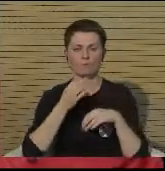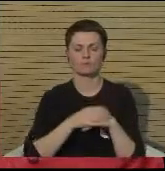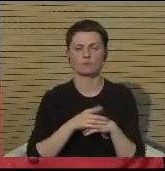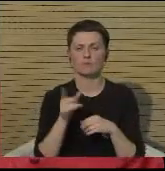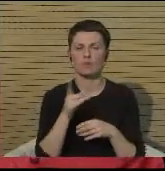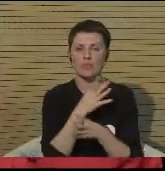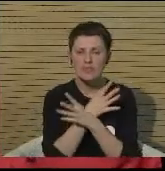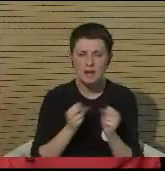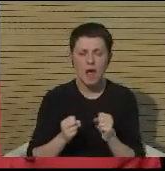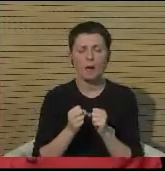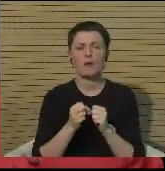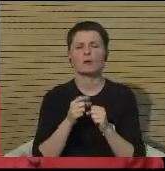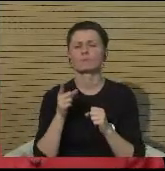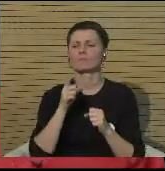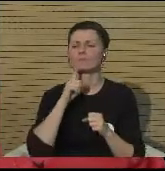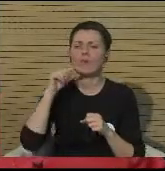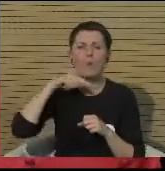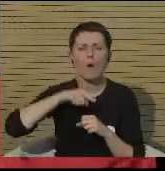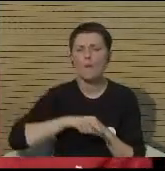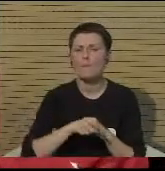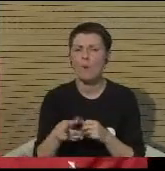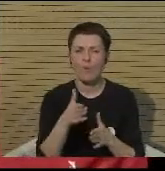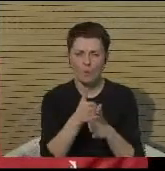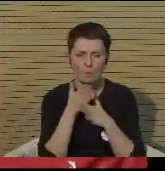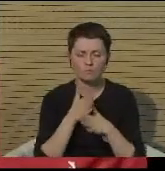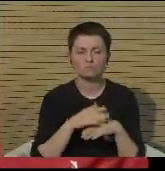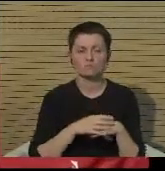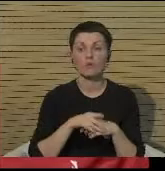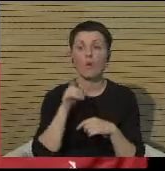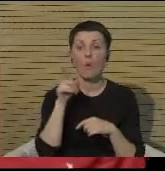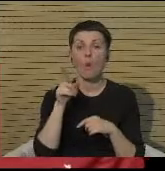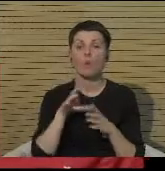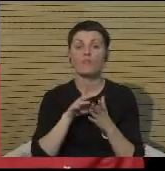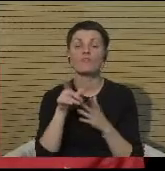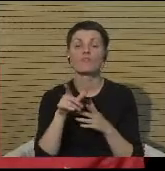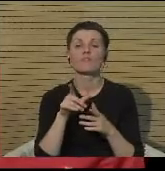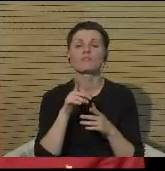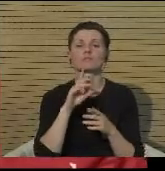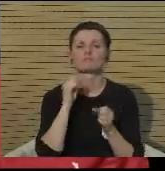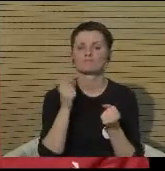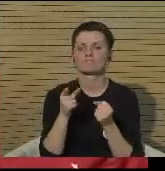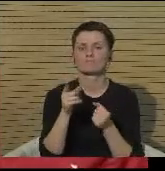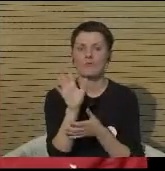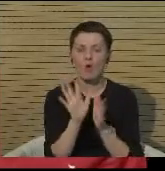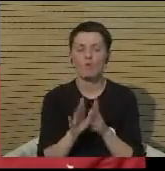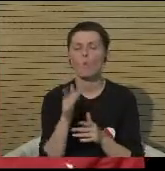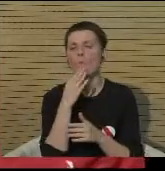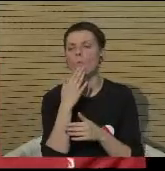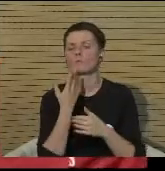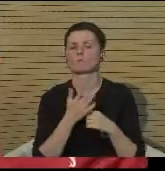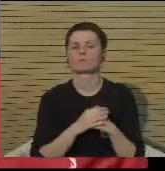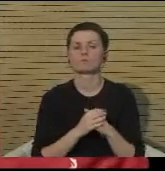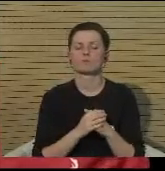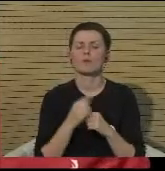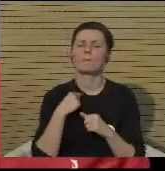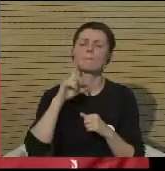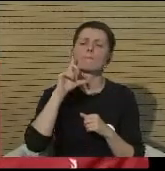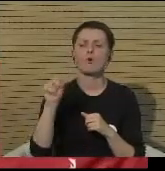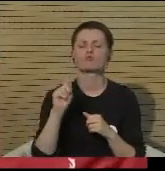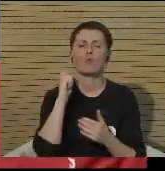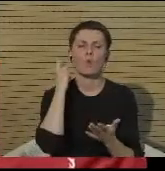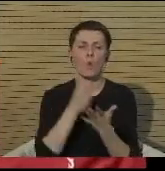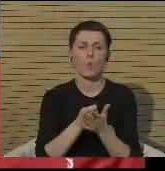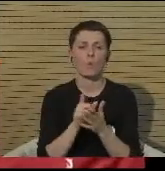his storytelling, because it's a tragedy, and in his quick